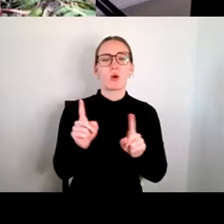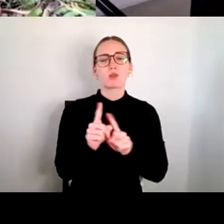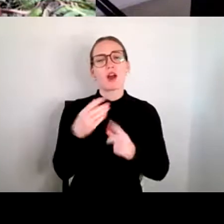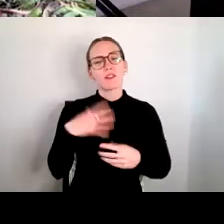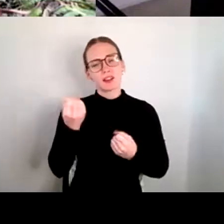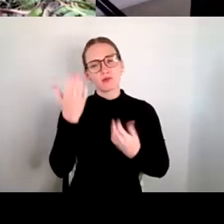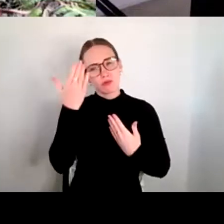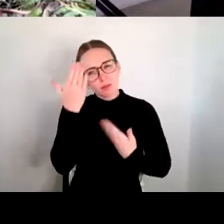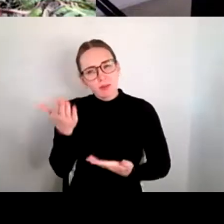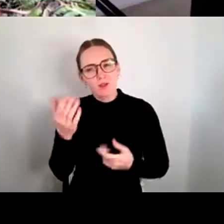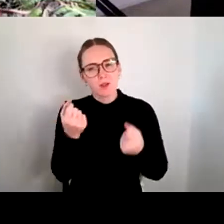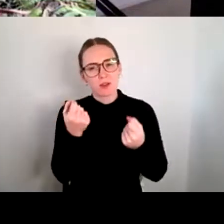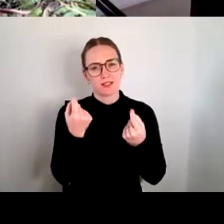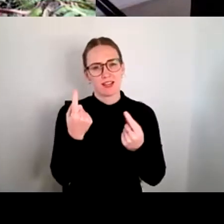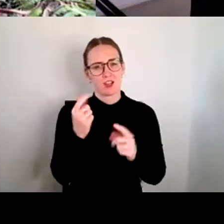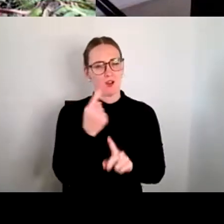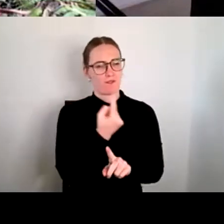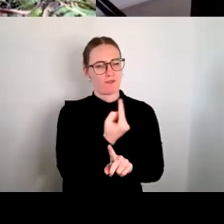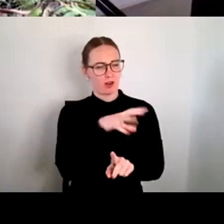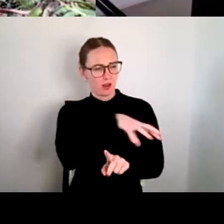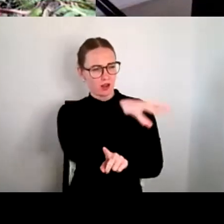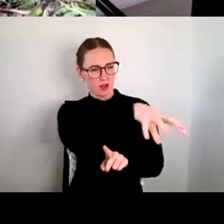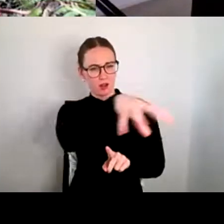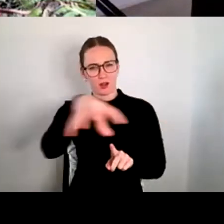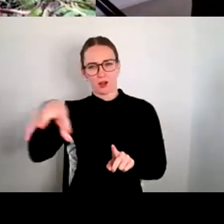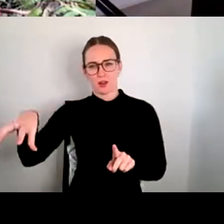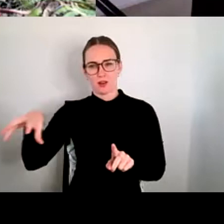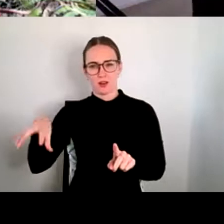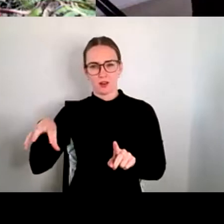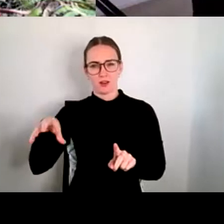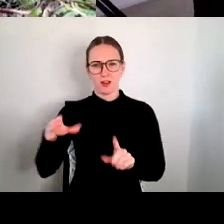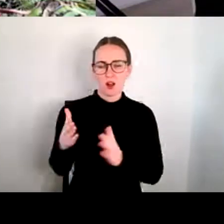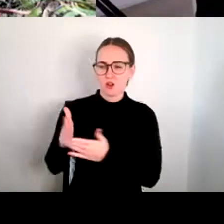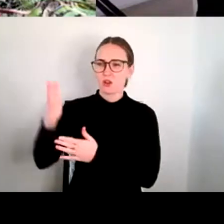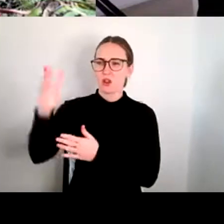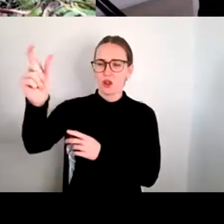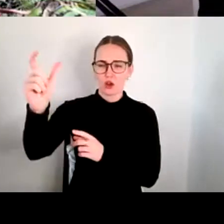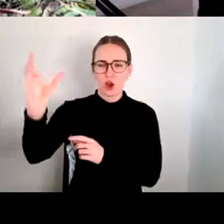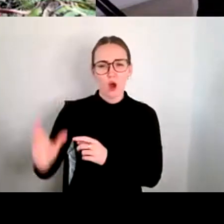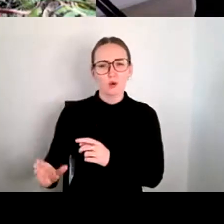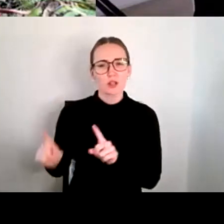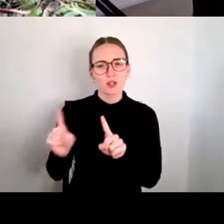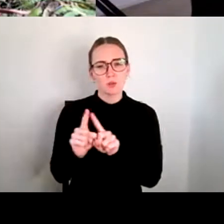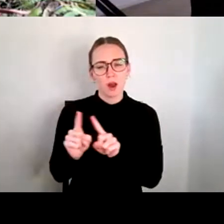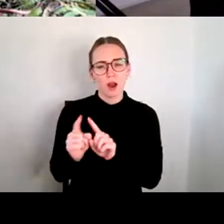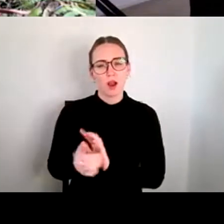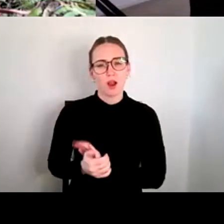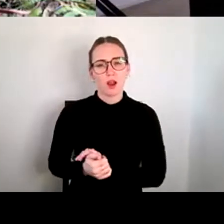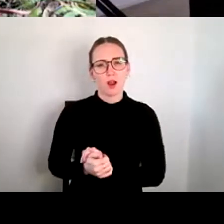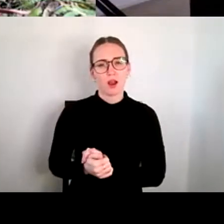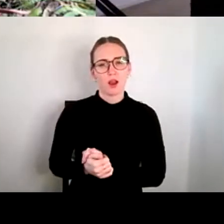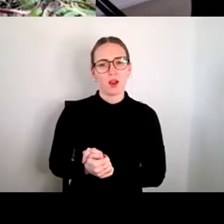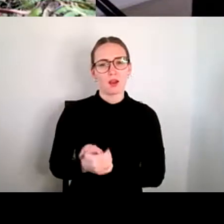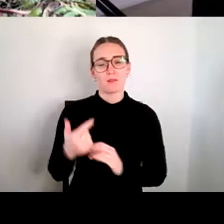these places, up and down the coast. And I'm also really excited